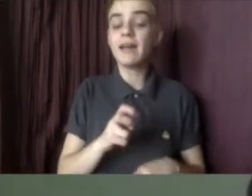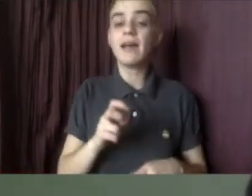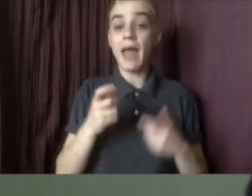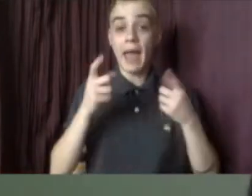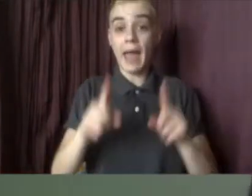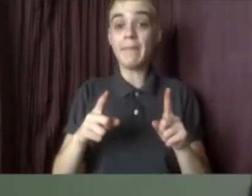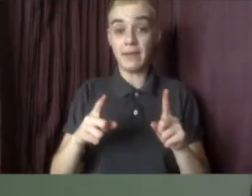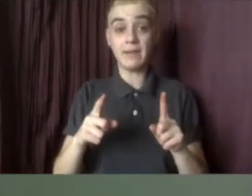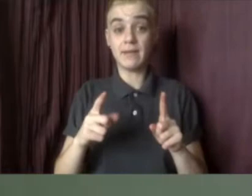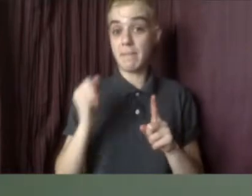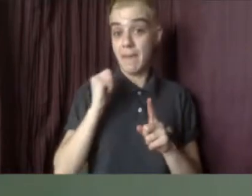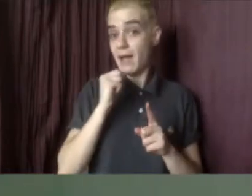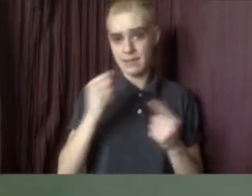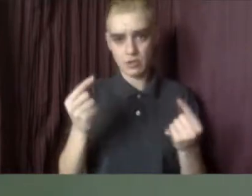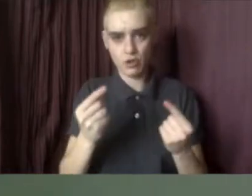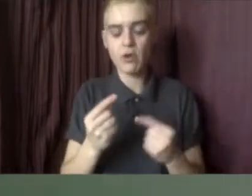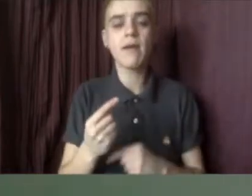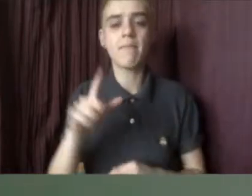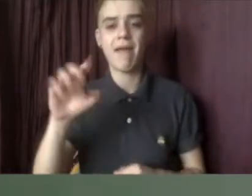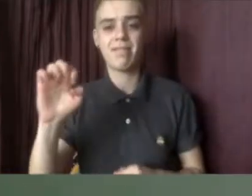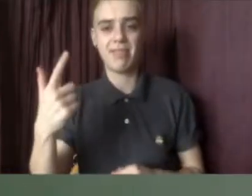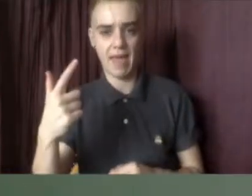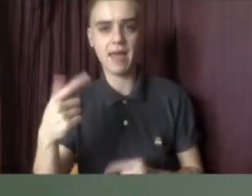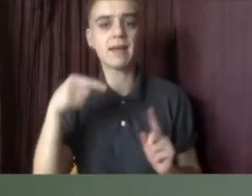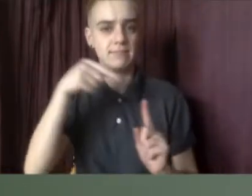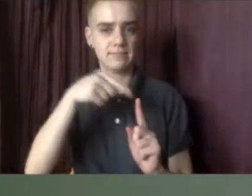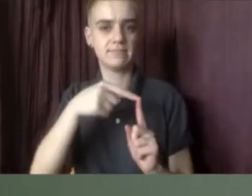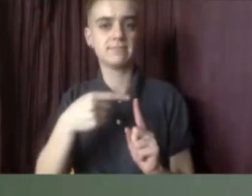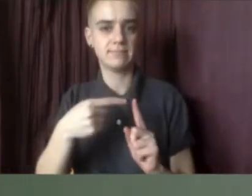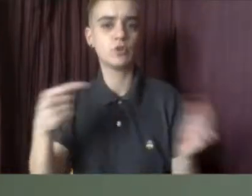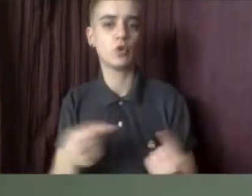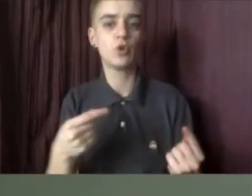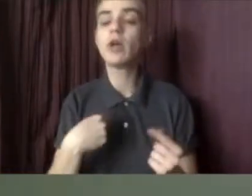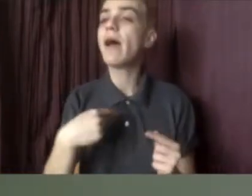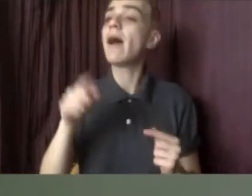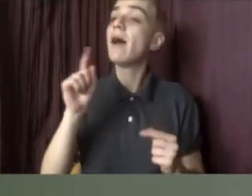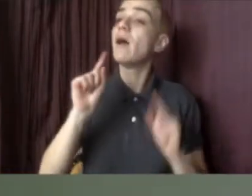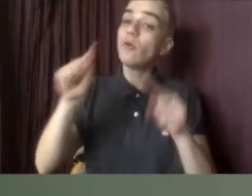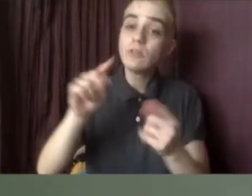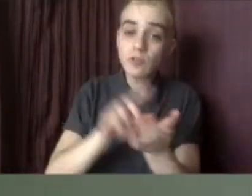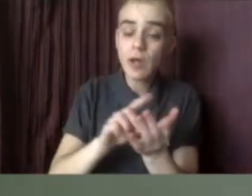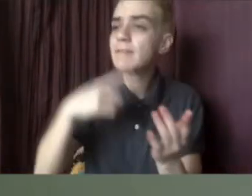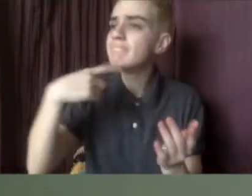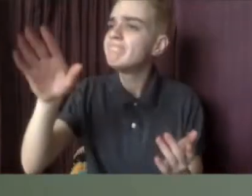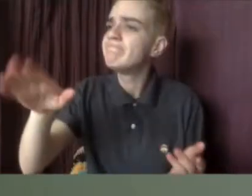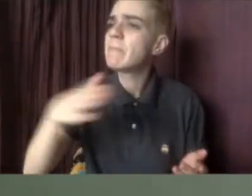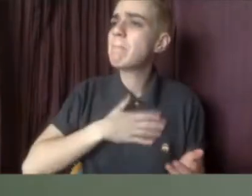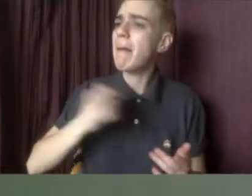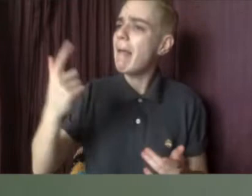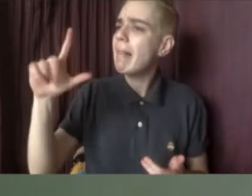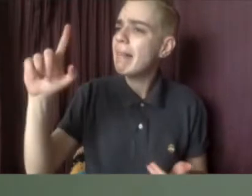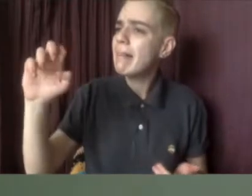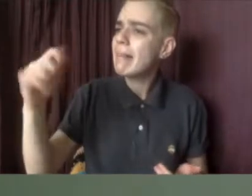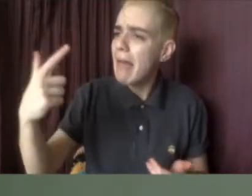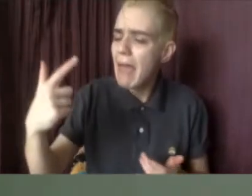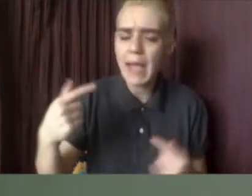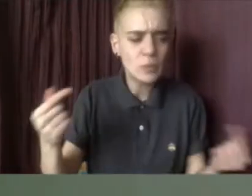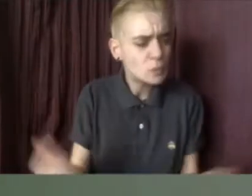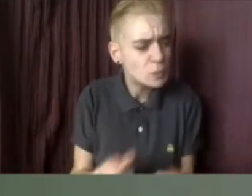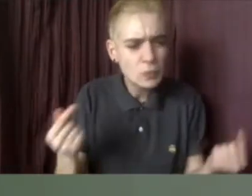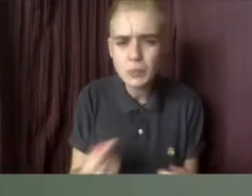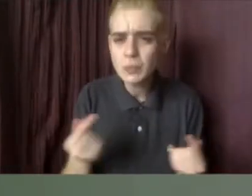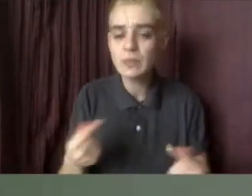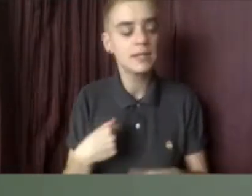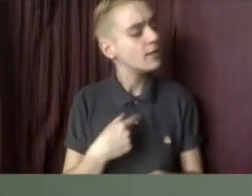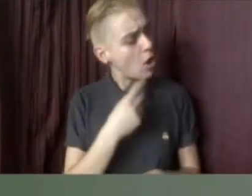it's your back that's a problem. And I said to him, no, I know for sure that my leg hurts. I know that